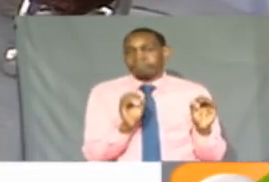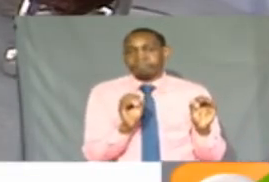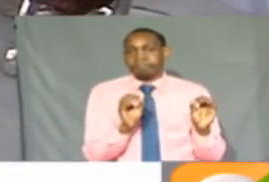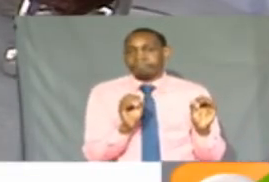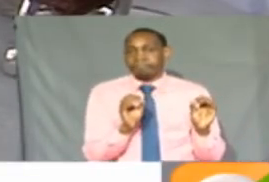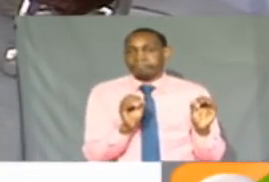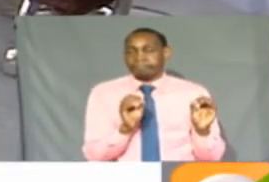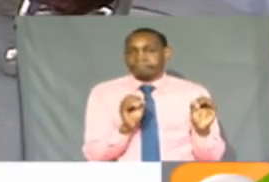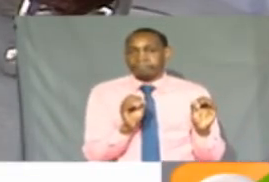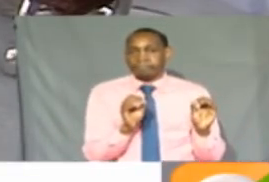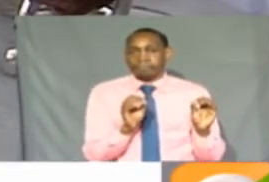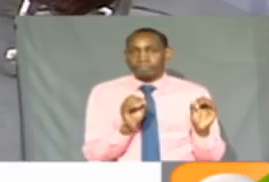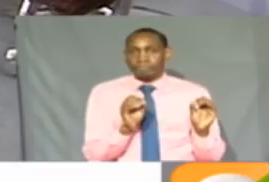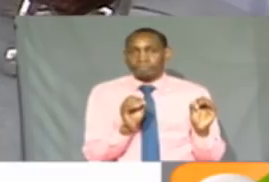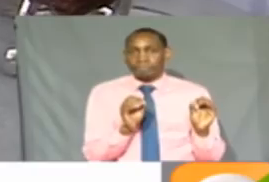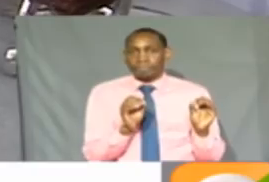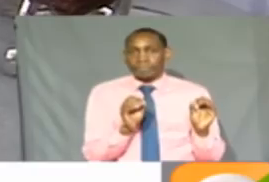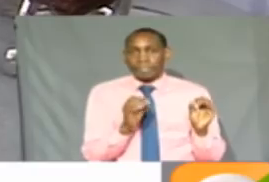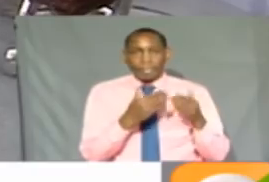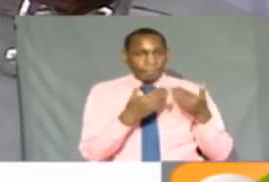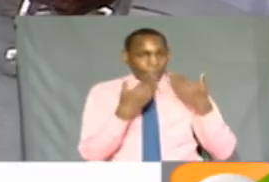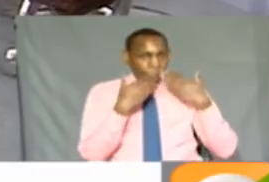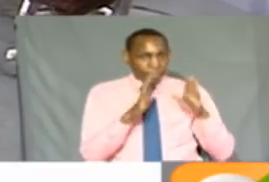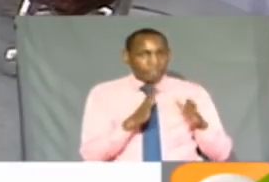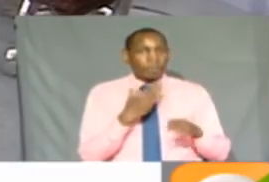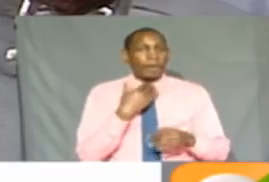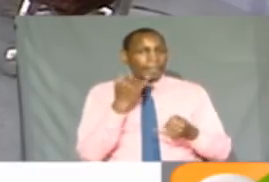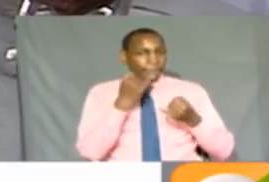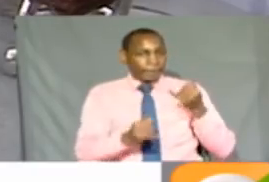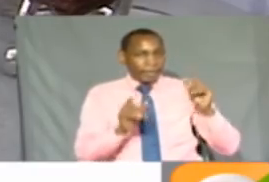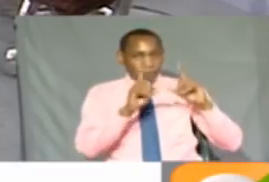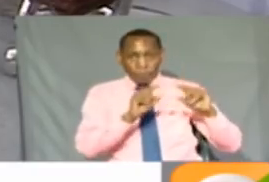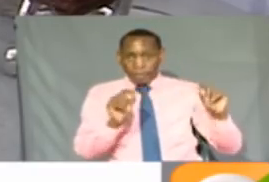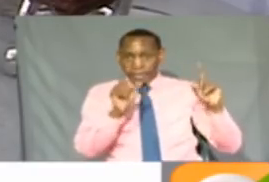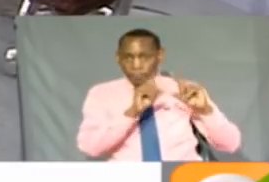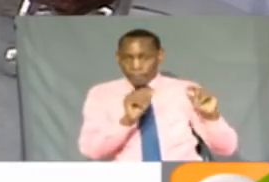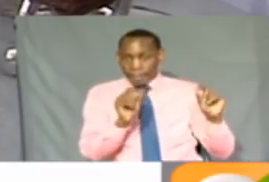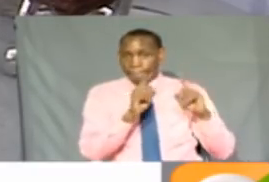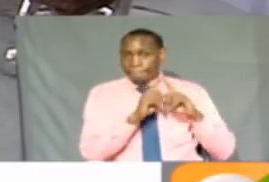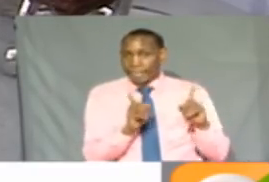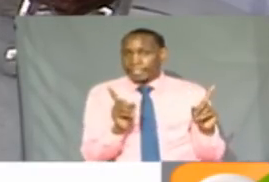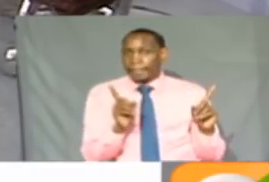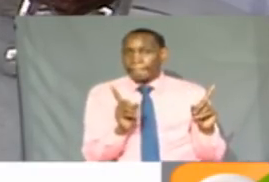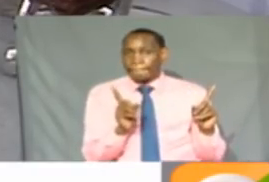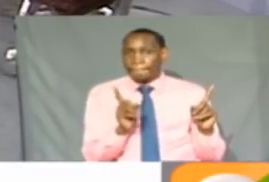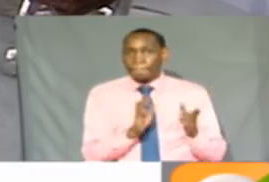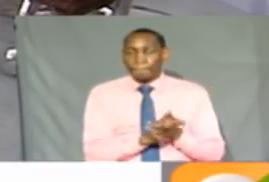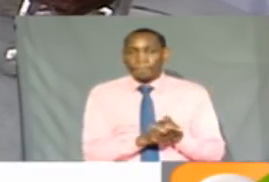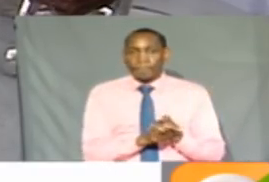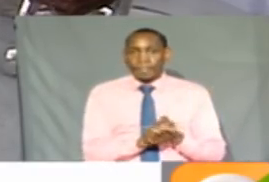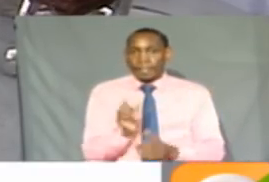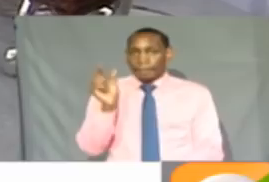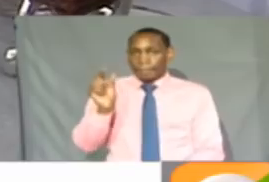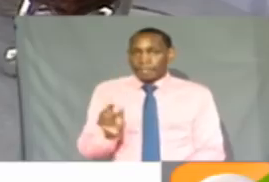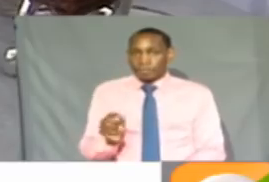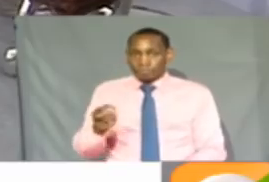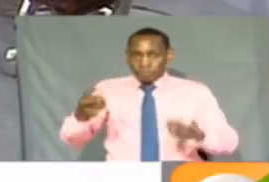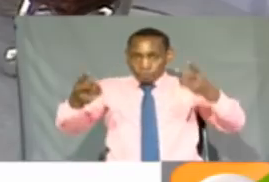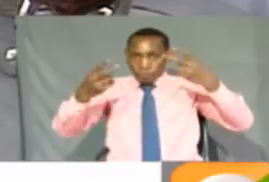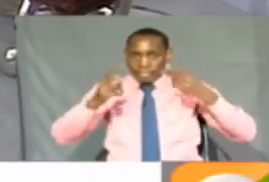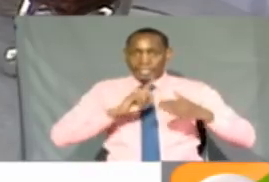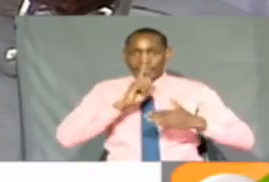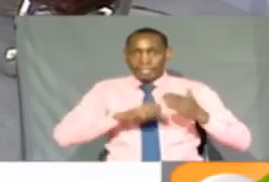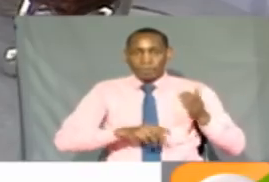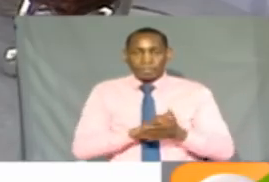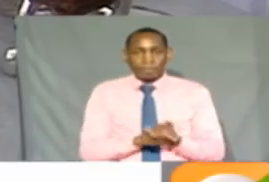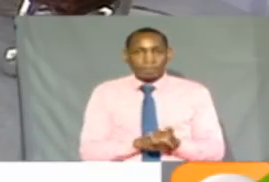and as we wrap up, I want to kind of get your final comments. But there's a guy watching and he's saying, okay, I hear